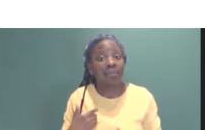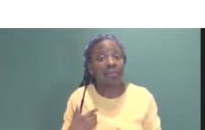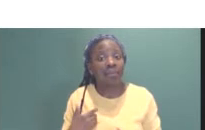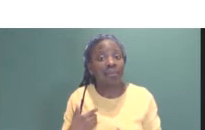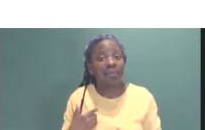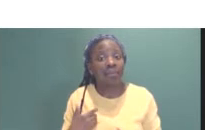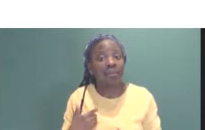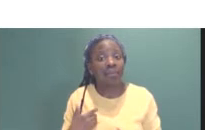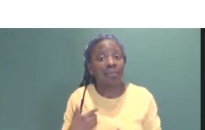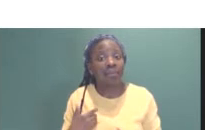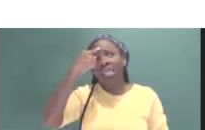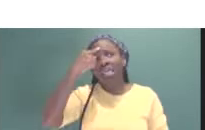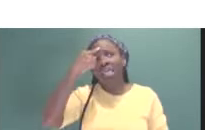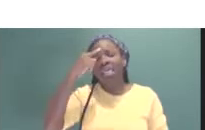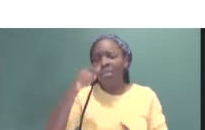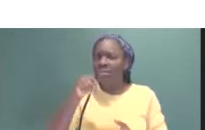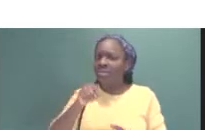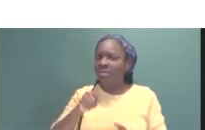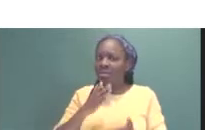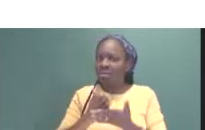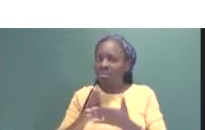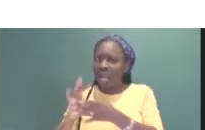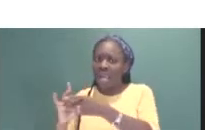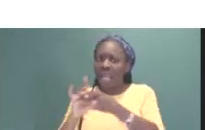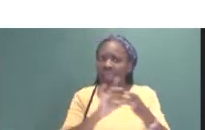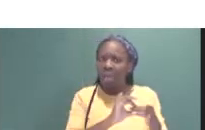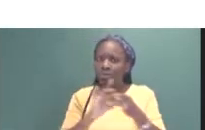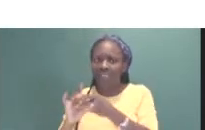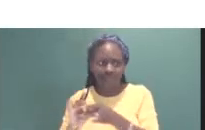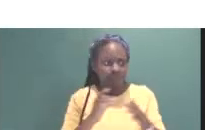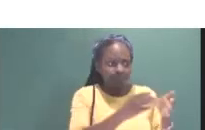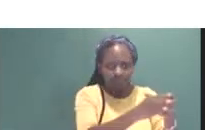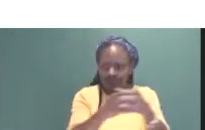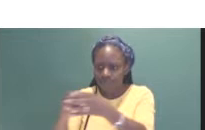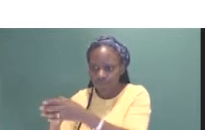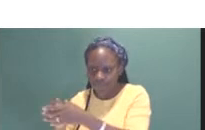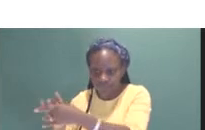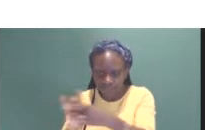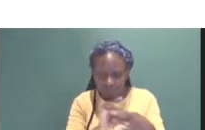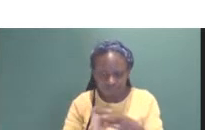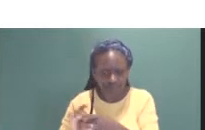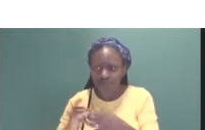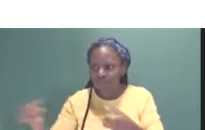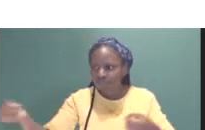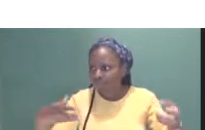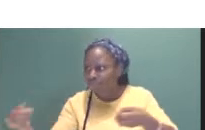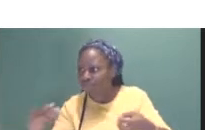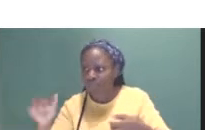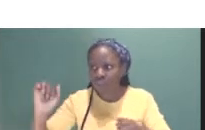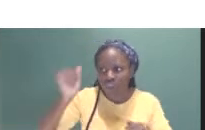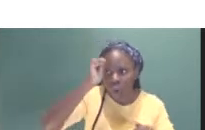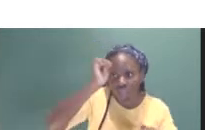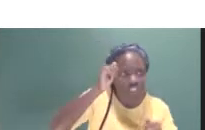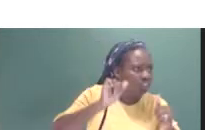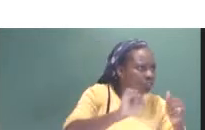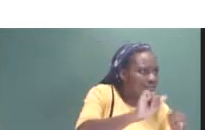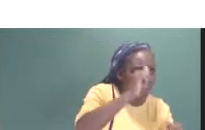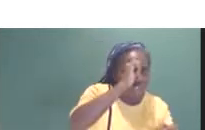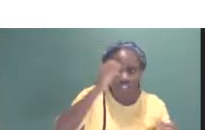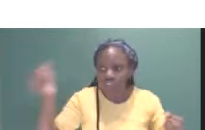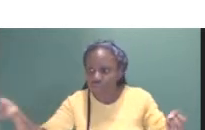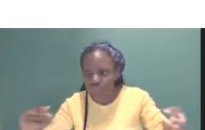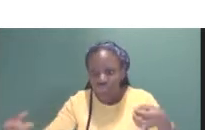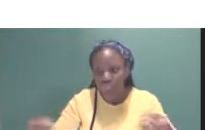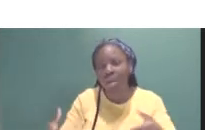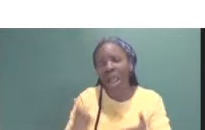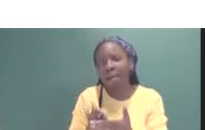was a very collaborative approach. A lot of knowledge was exchanged. Knowledge exchange was